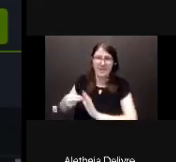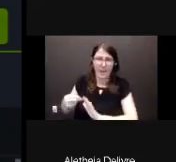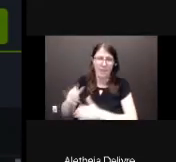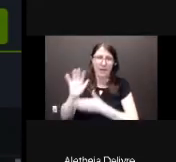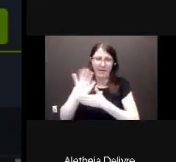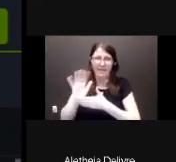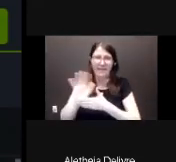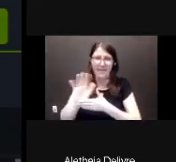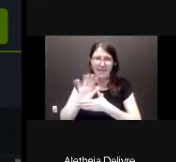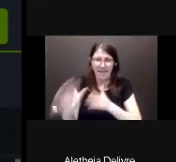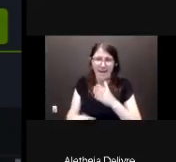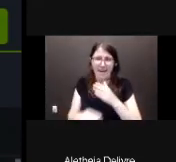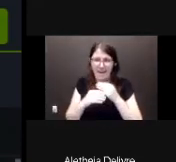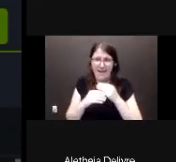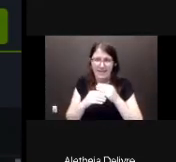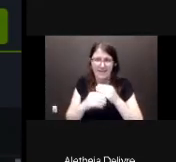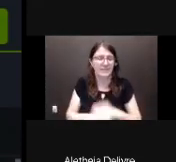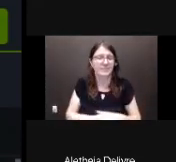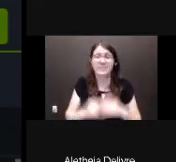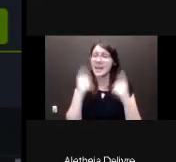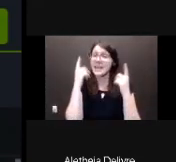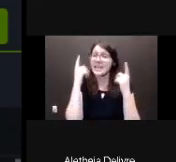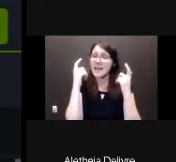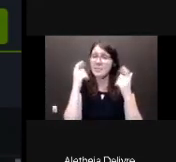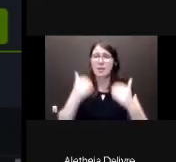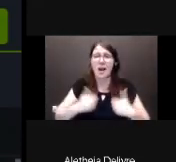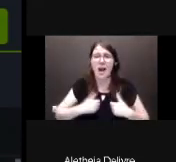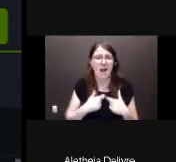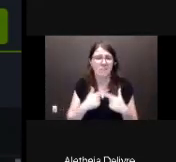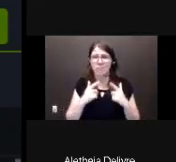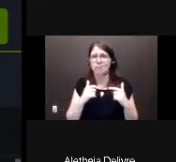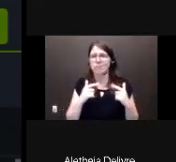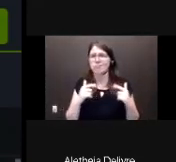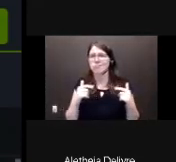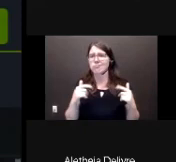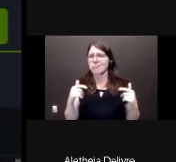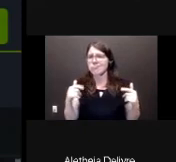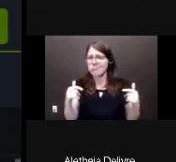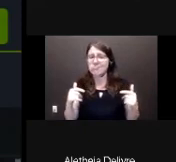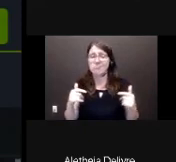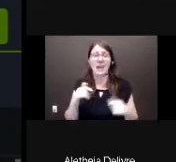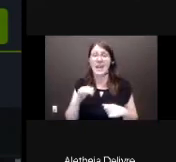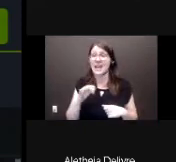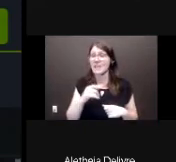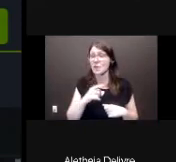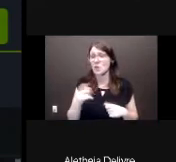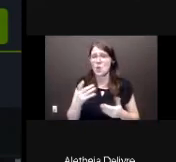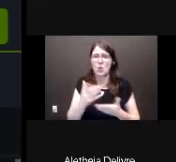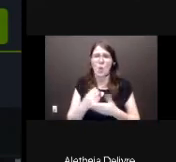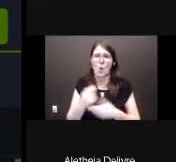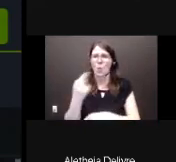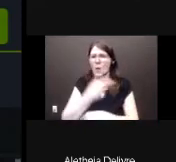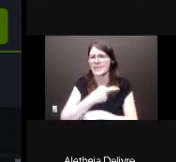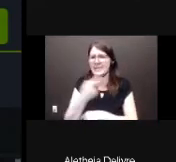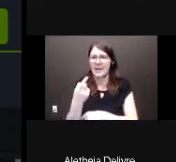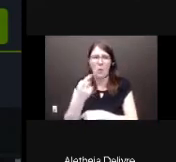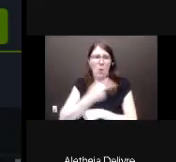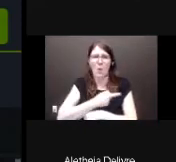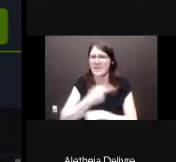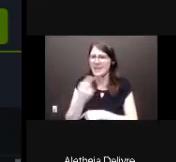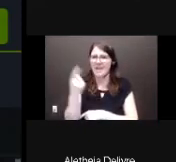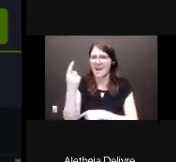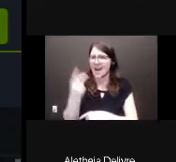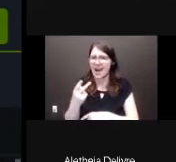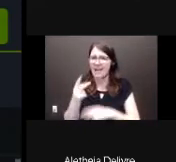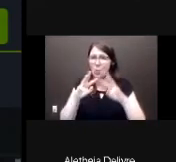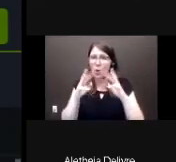that Camtasia does have. And honestly, even if we do, I think a day of tutorial, it will be less. But these are just some of the basic features that you can